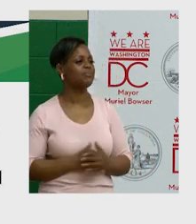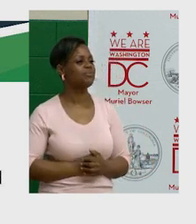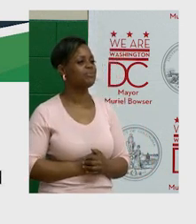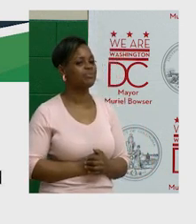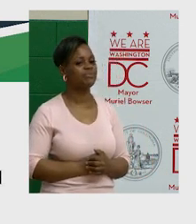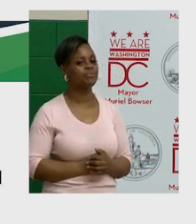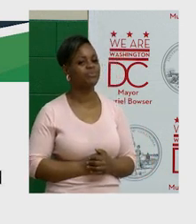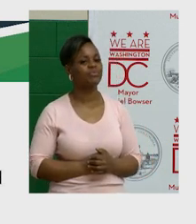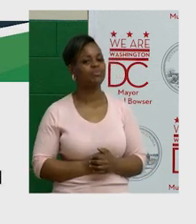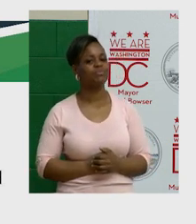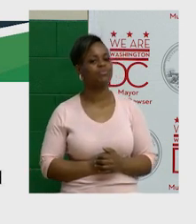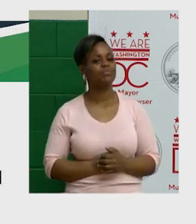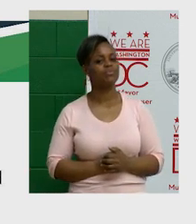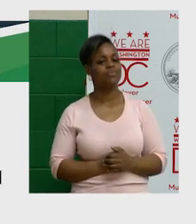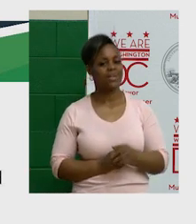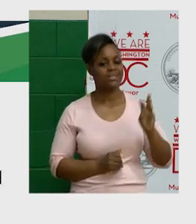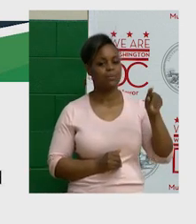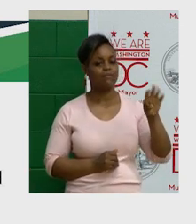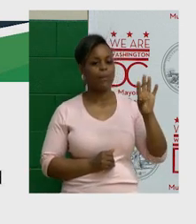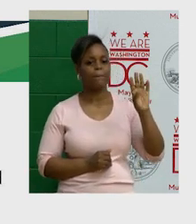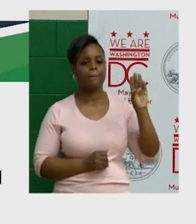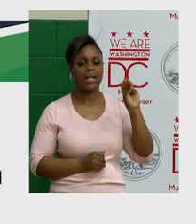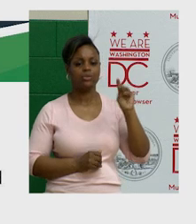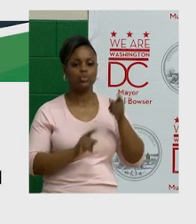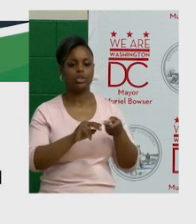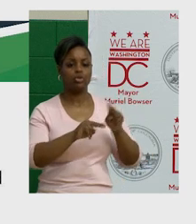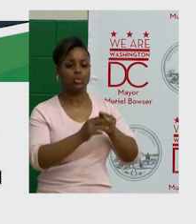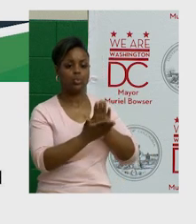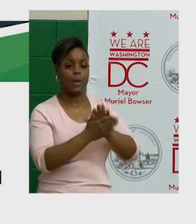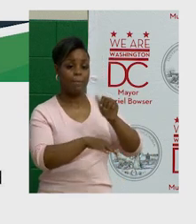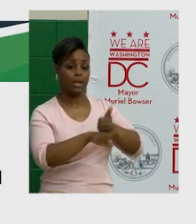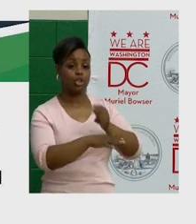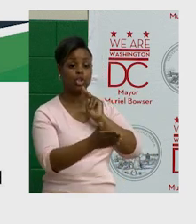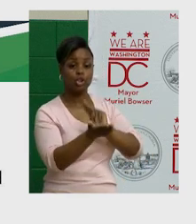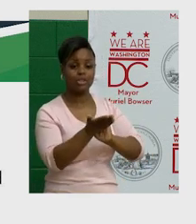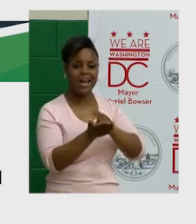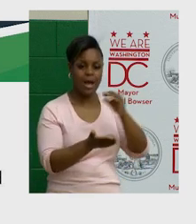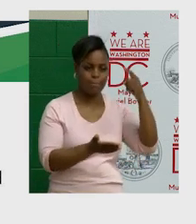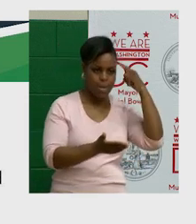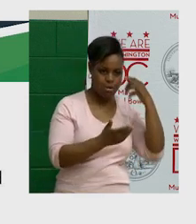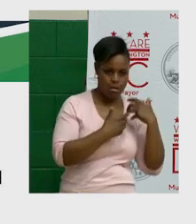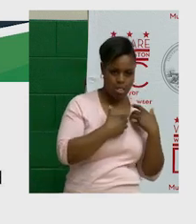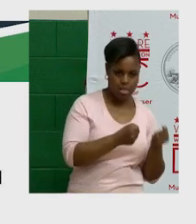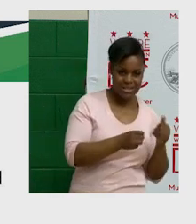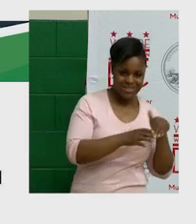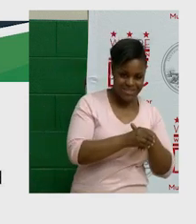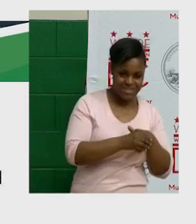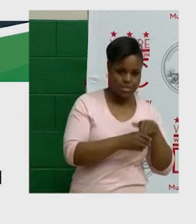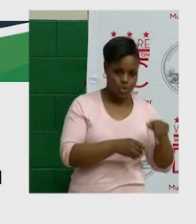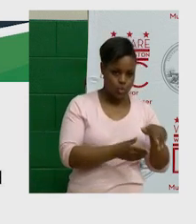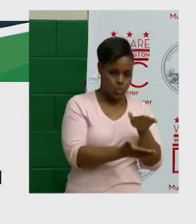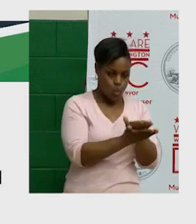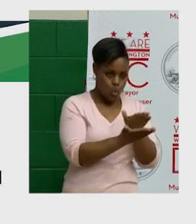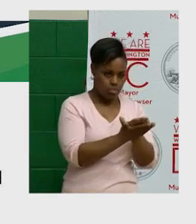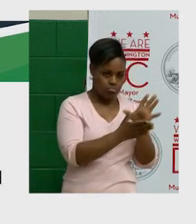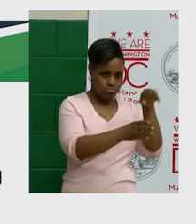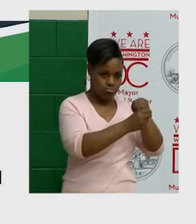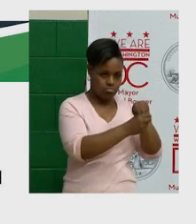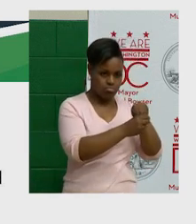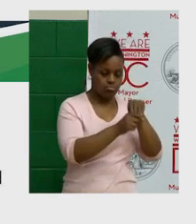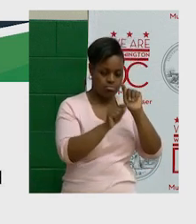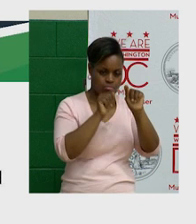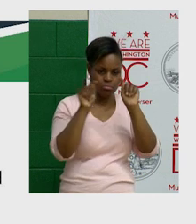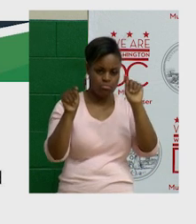$7.4 million to increase school-based nursing and mental health services in our schools in the district.